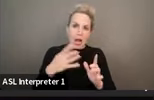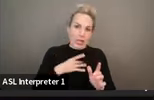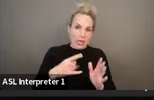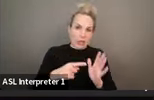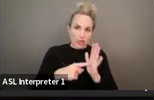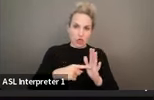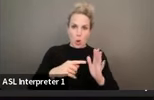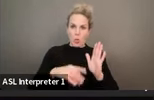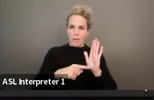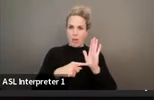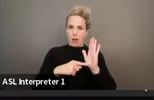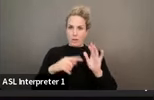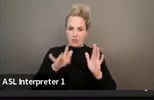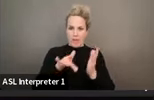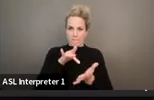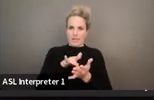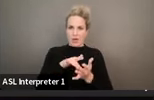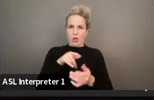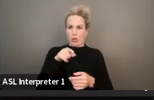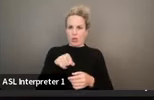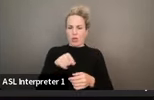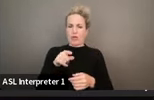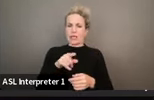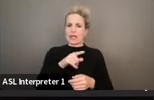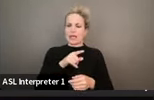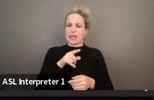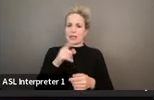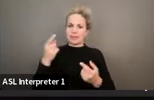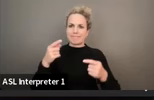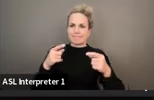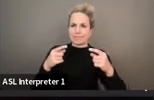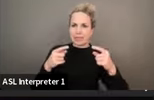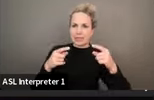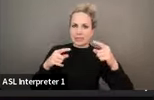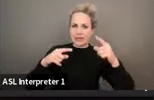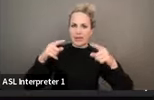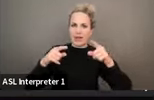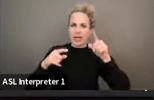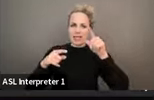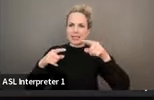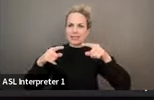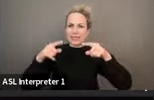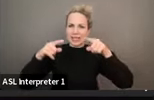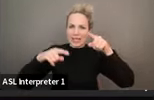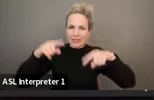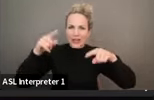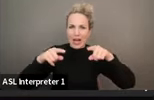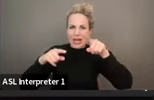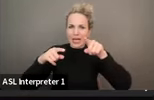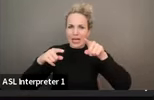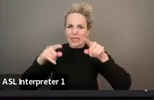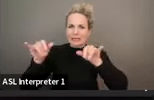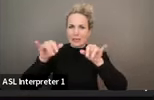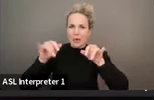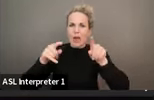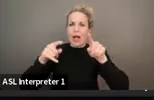bottom middle one because it's essentially a variant of the one right above it, but it's very, very clean. So I use it